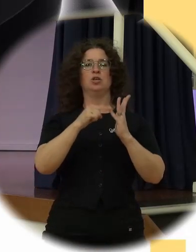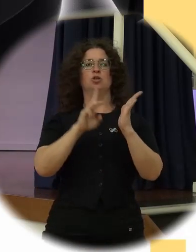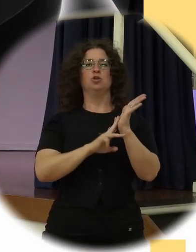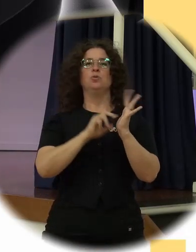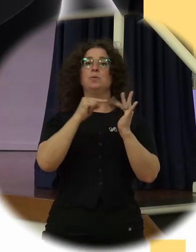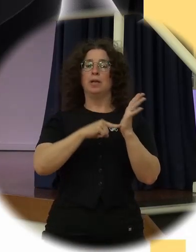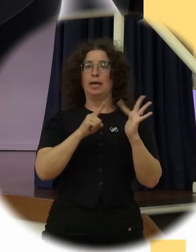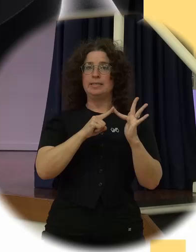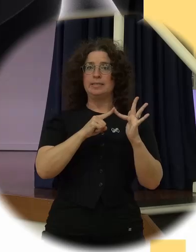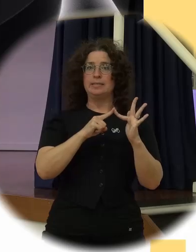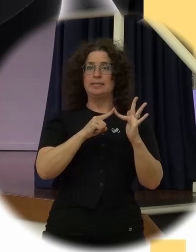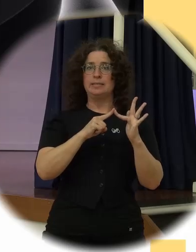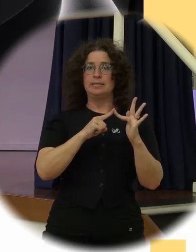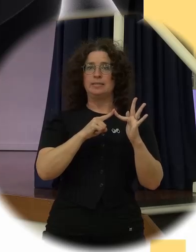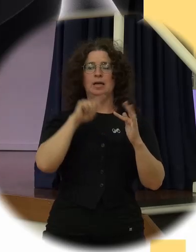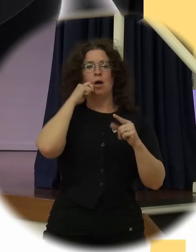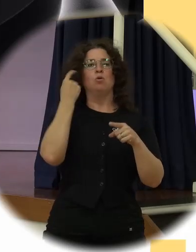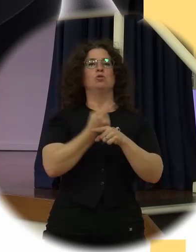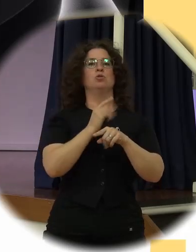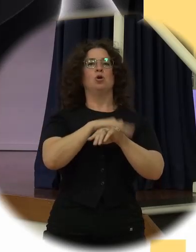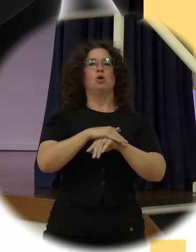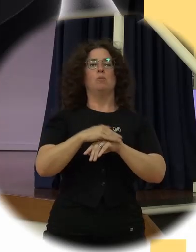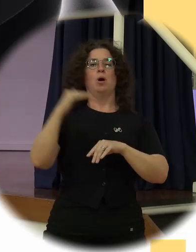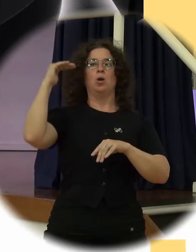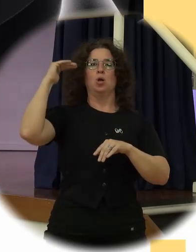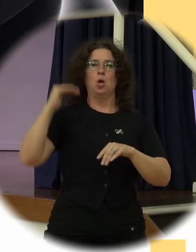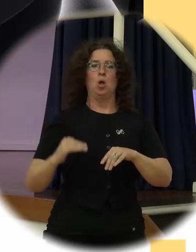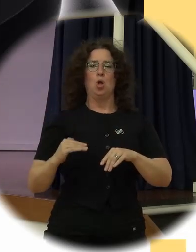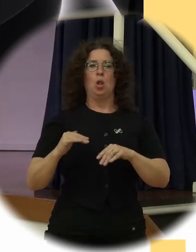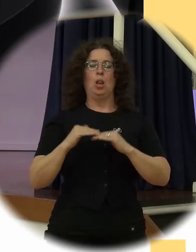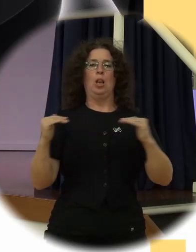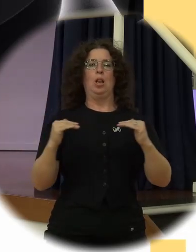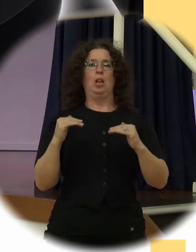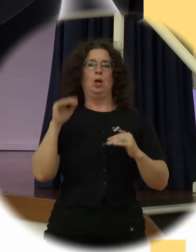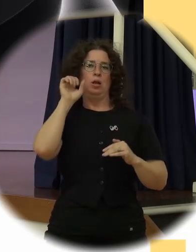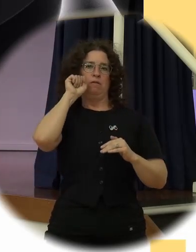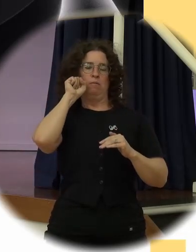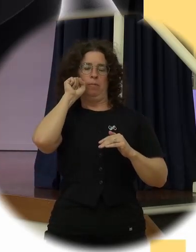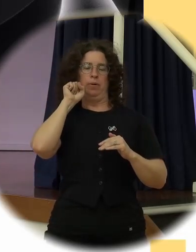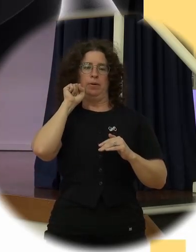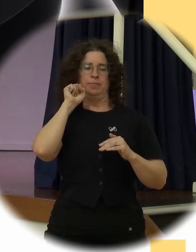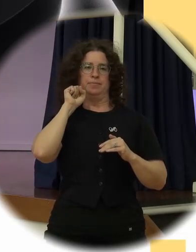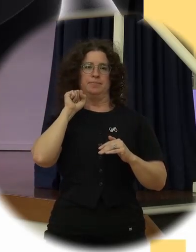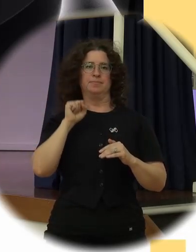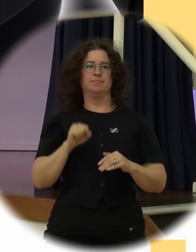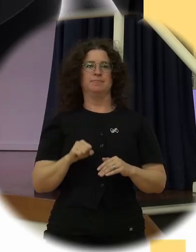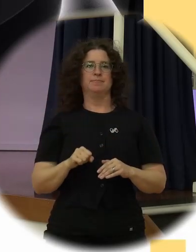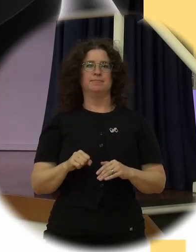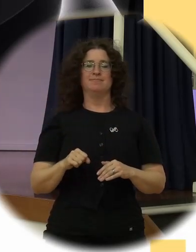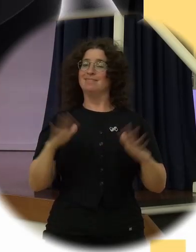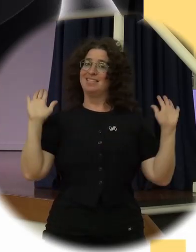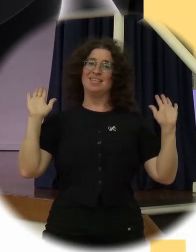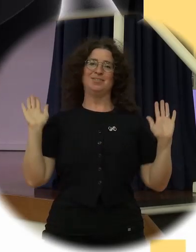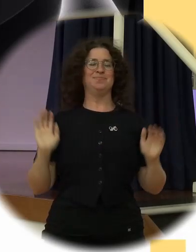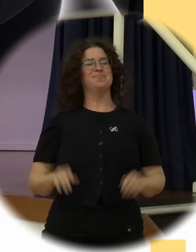I'll be speaking on low-level memory there and garbage collection in Unity. Anyway, that's it.